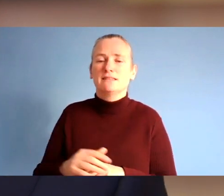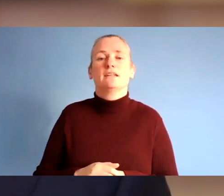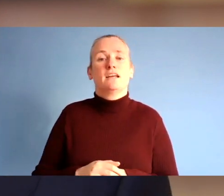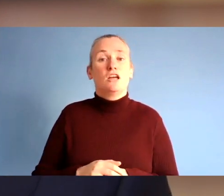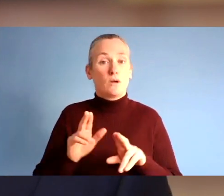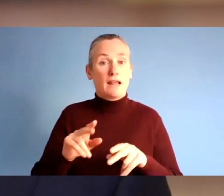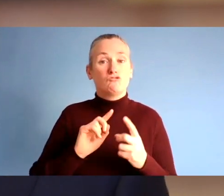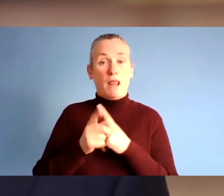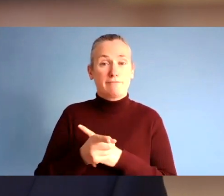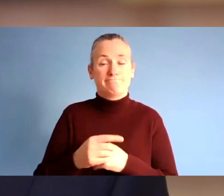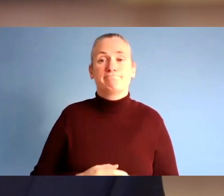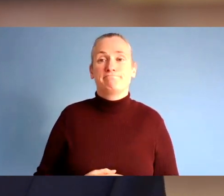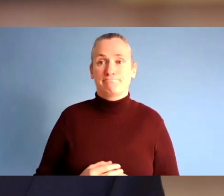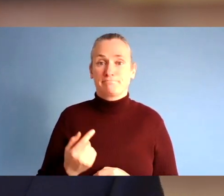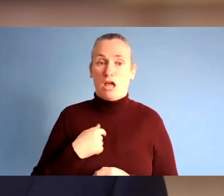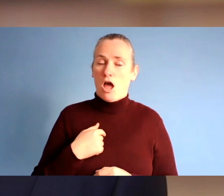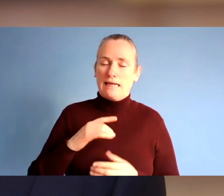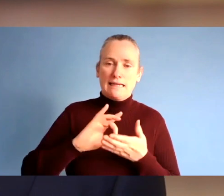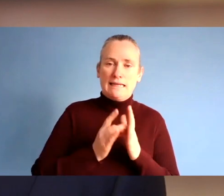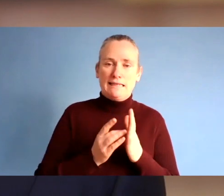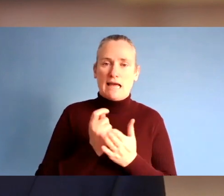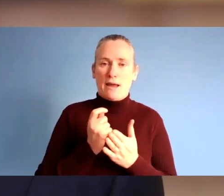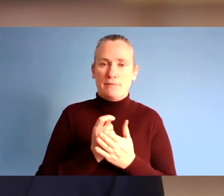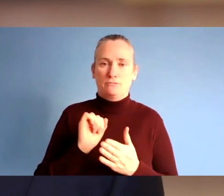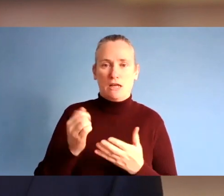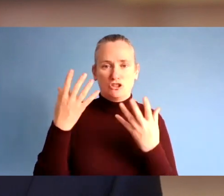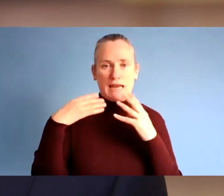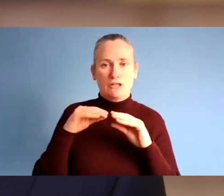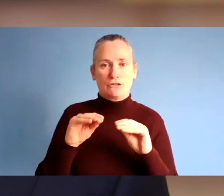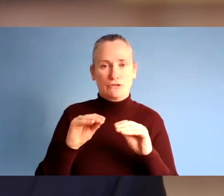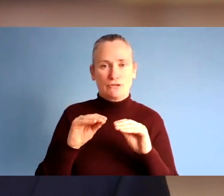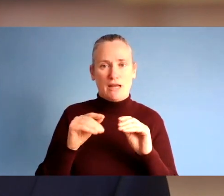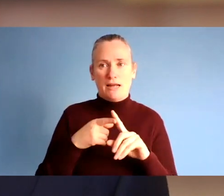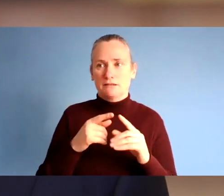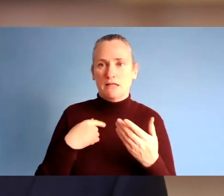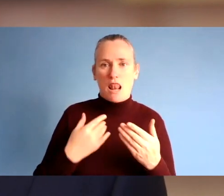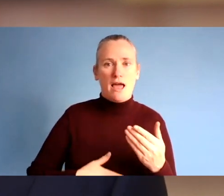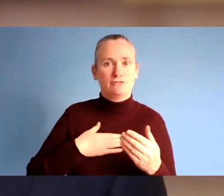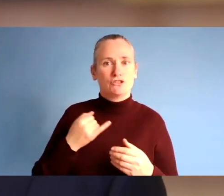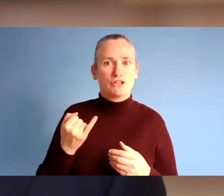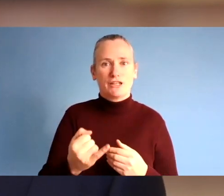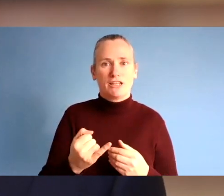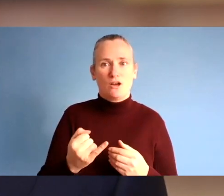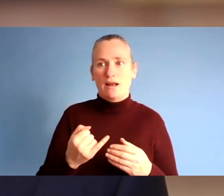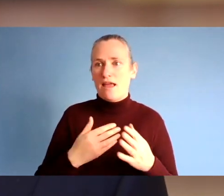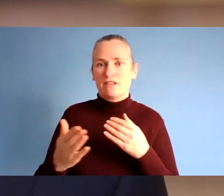can answer that you were at a key moment in your education and your life journey when everything was turned upside